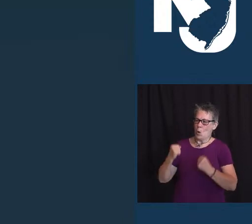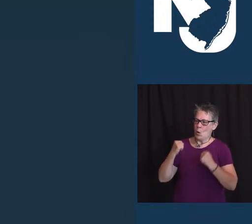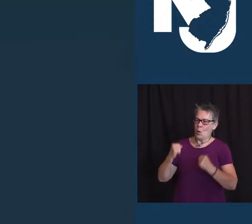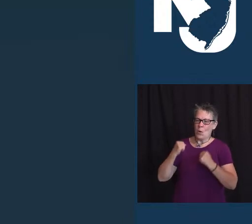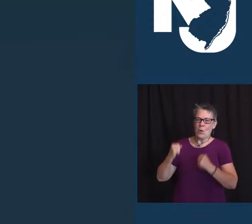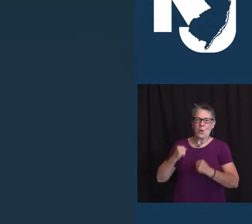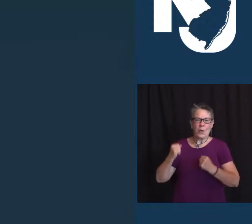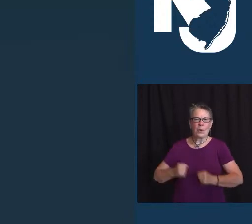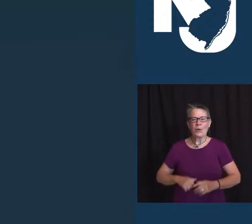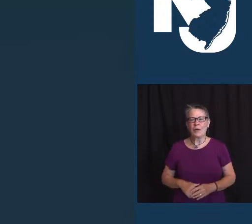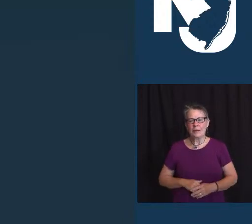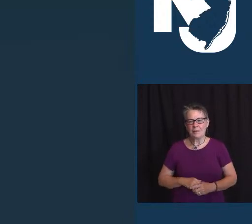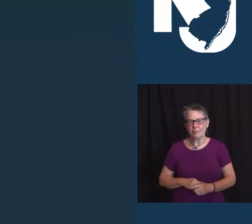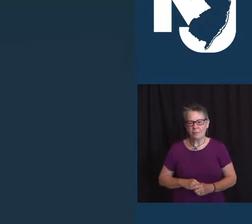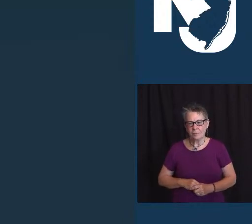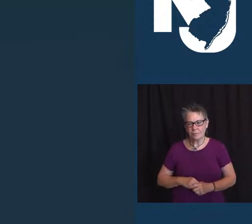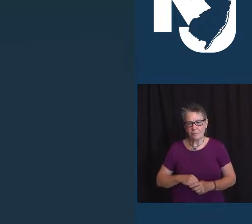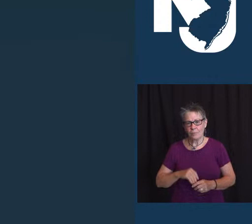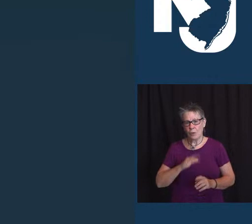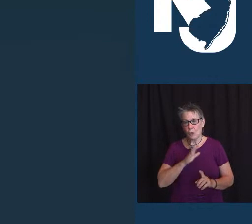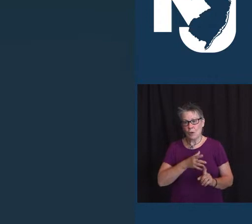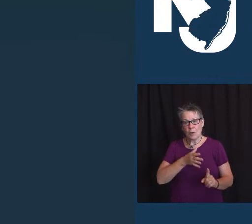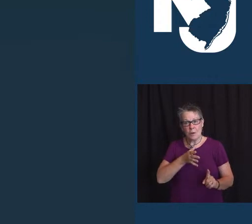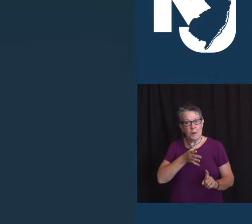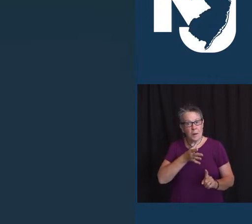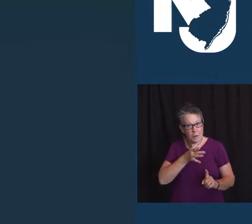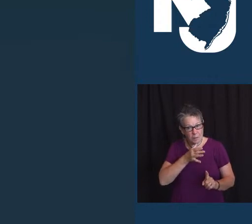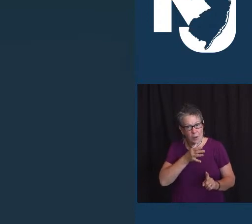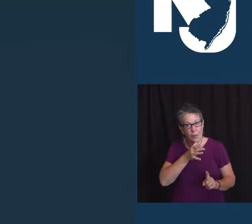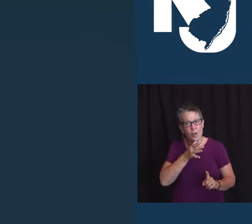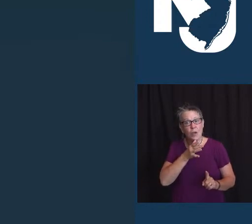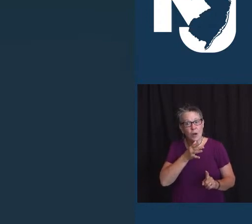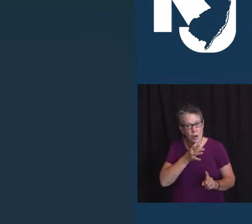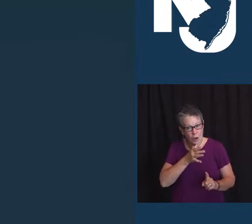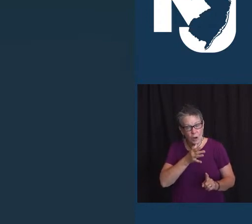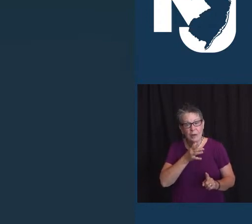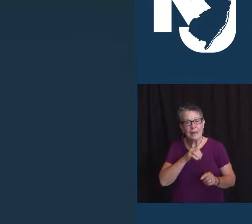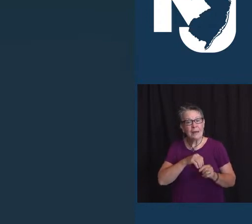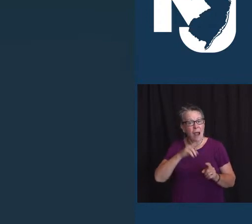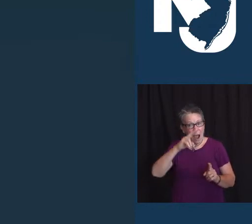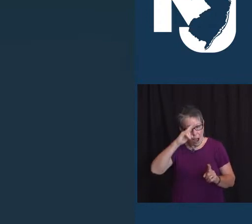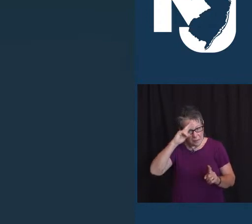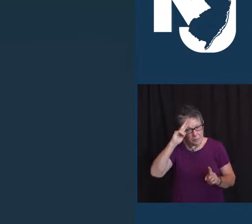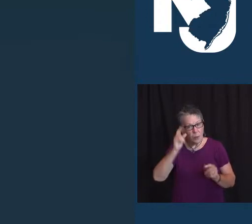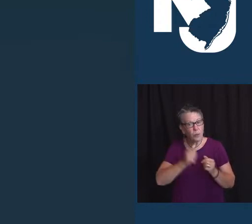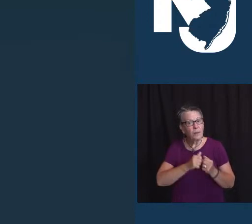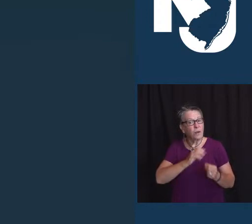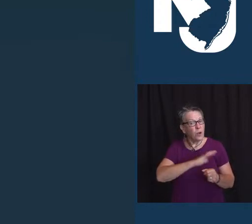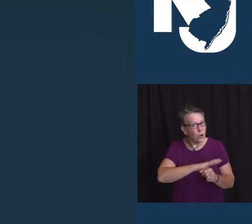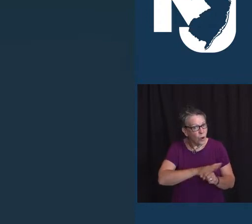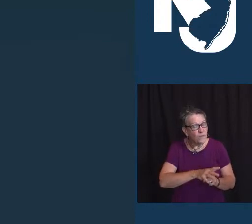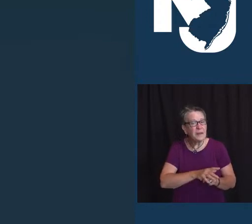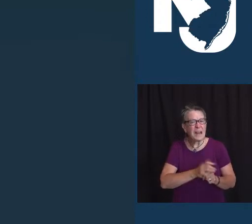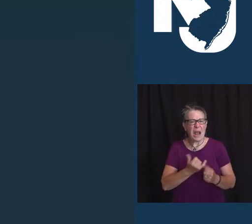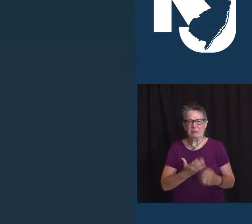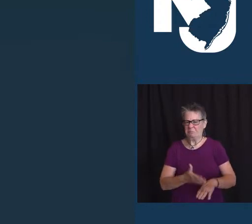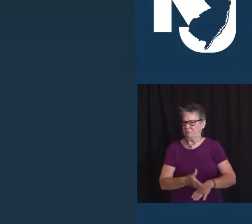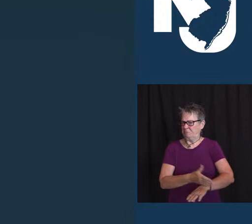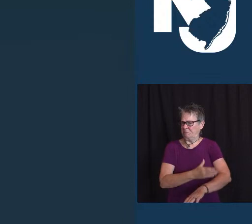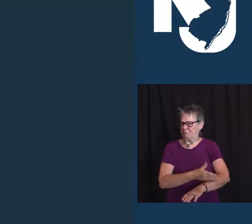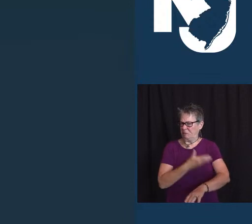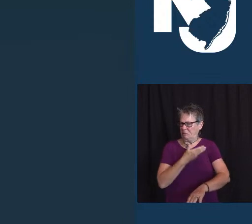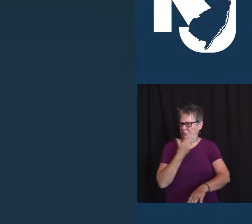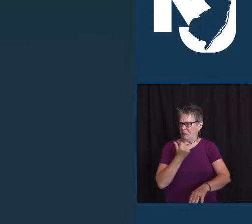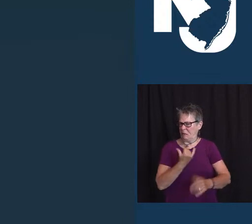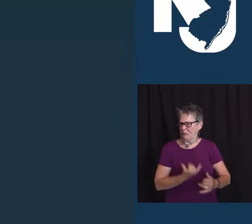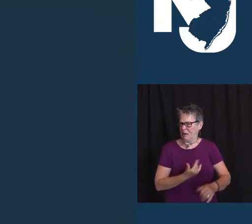had COVID bad, hospitalized. Please keep her, she's better, but keep her in your prayers. Her sisters, Teresa and Mary, and by the